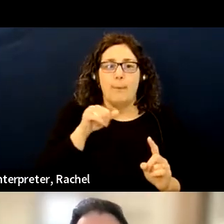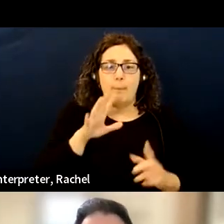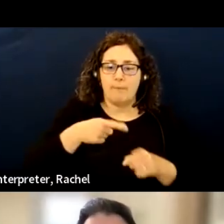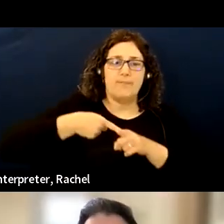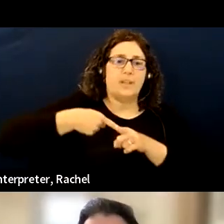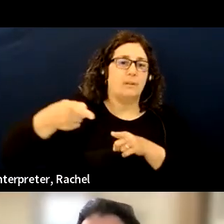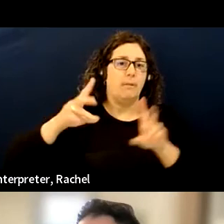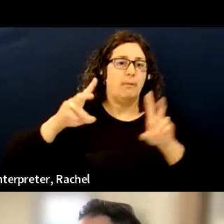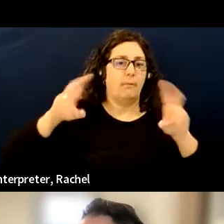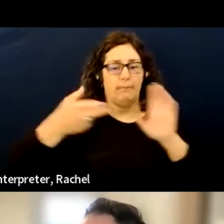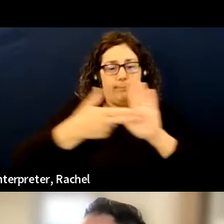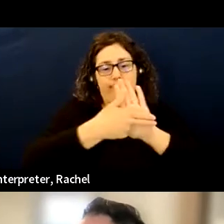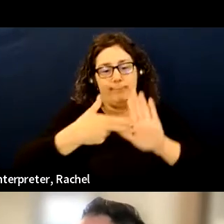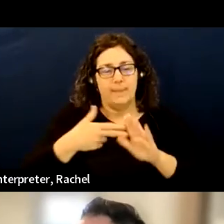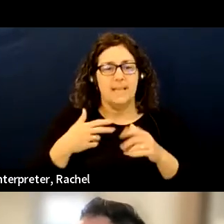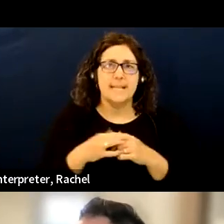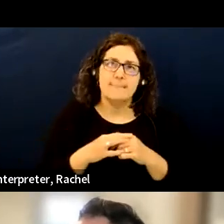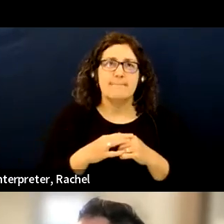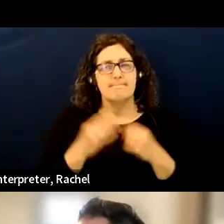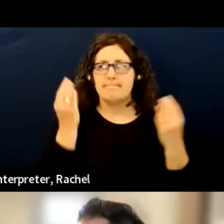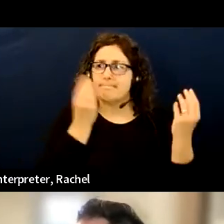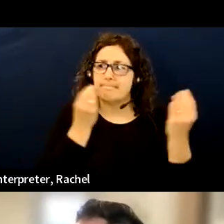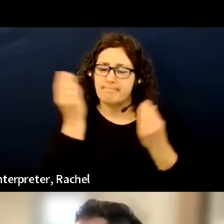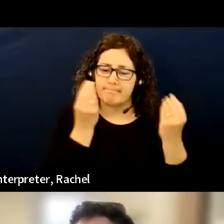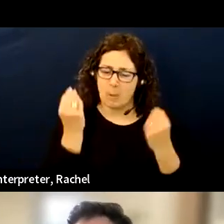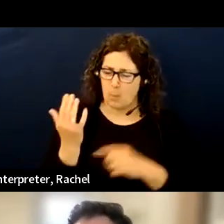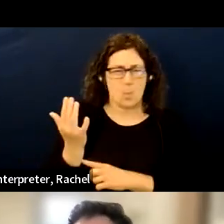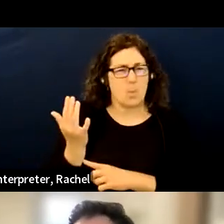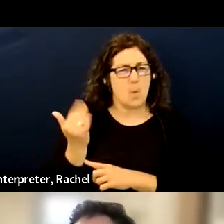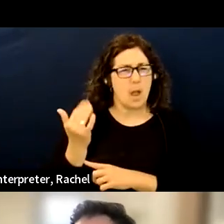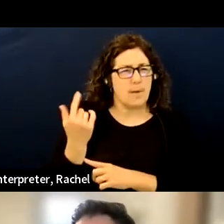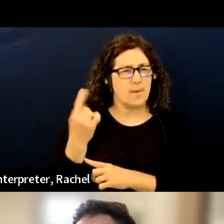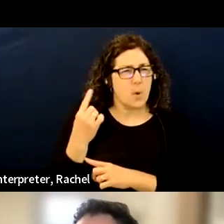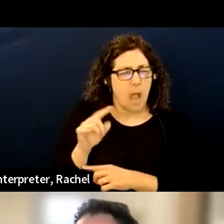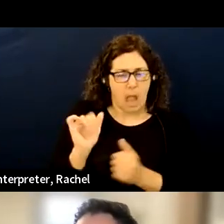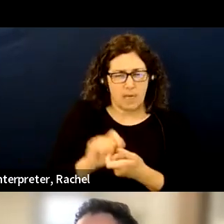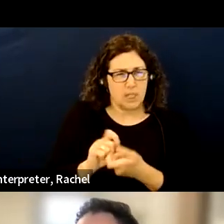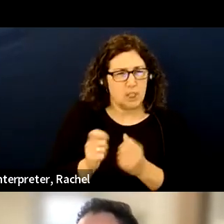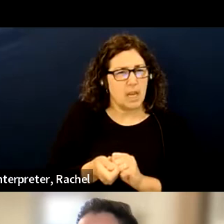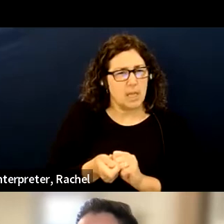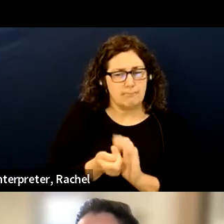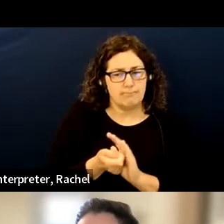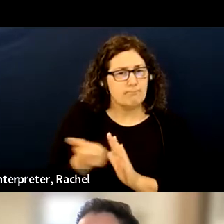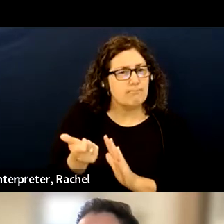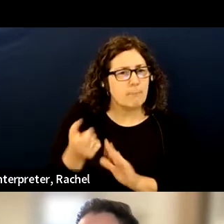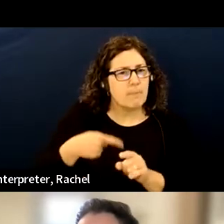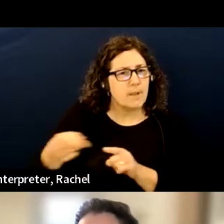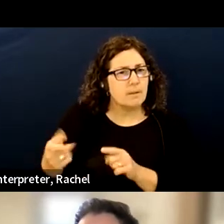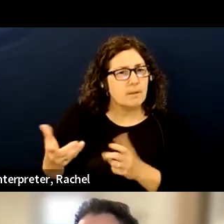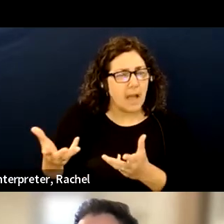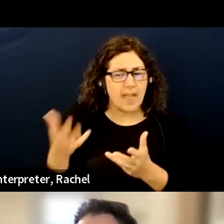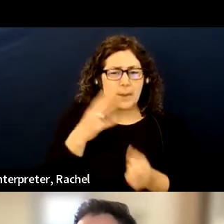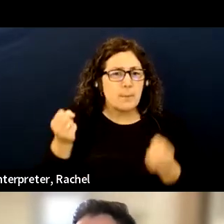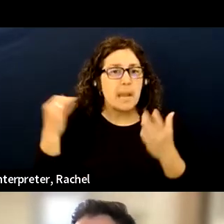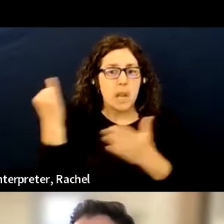professional in certain cases. And I've been thinking a lot about why that is and how we can change that, because I think there are a lot of art forms